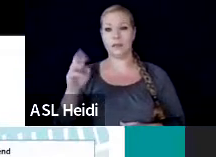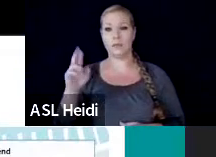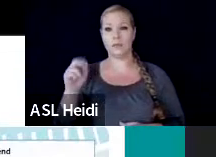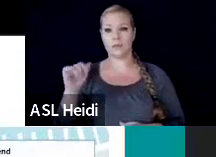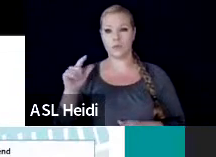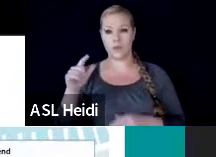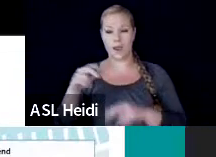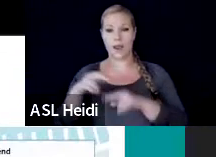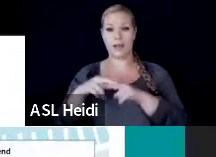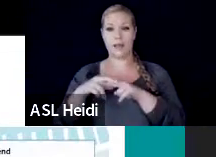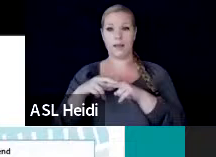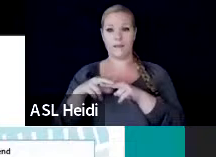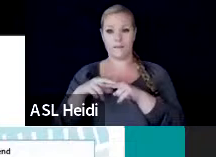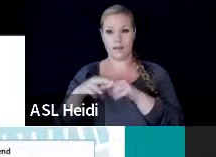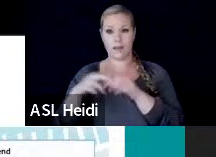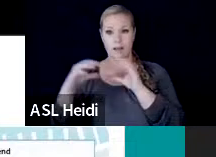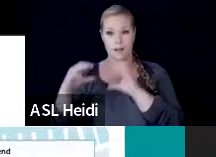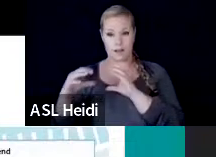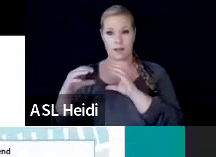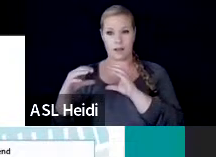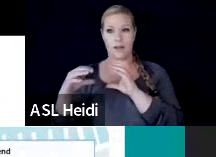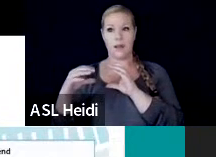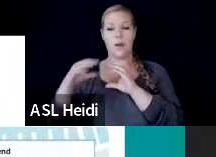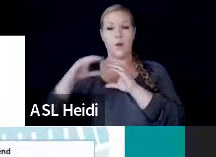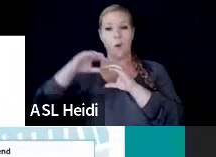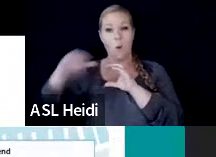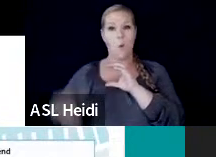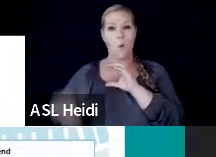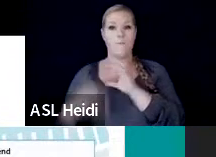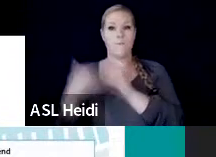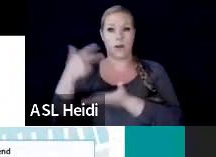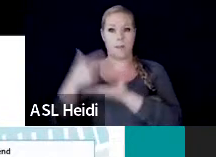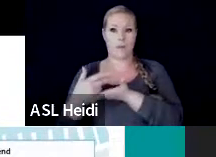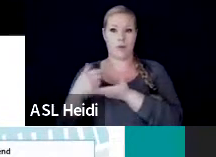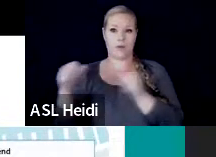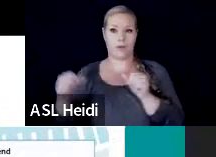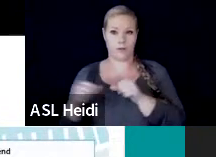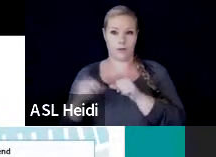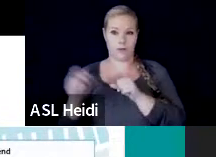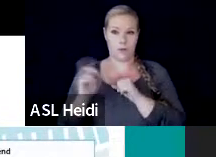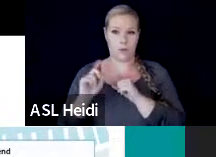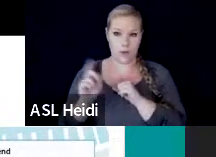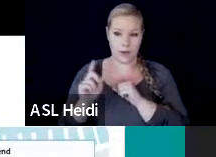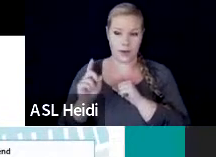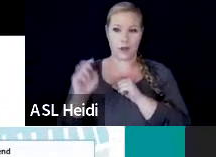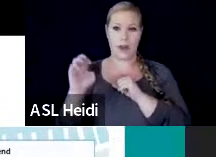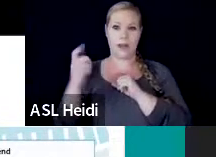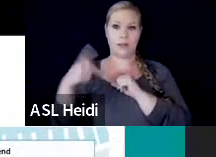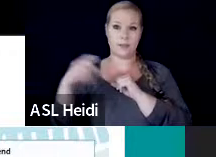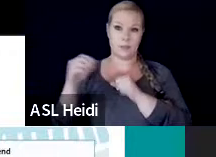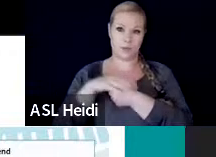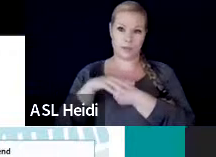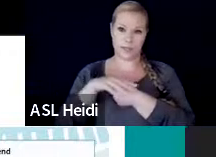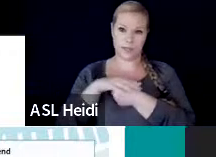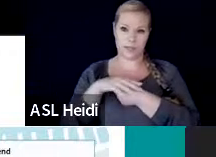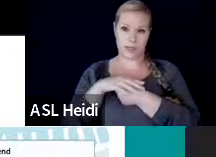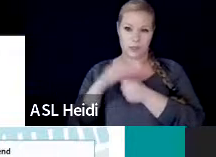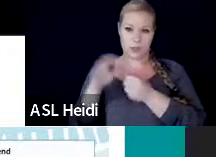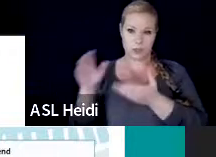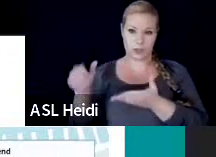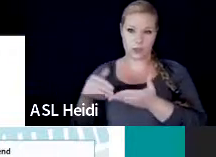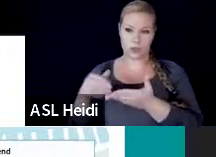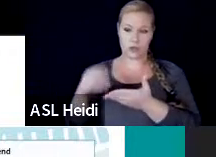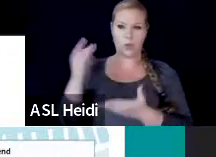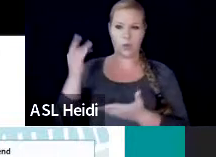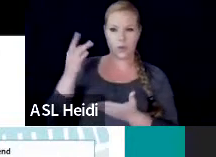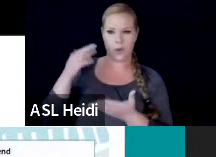in the vicinity of Expo Center. And one of the reasons for studying something like that